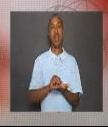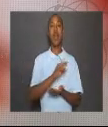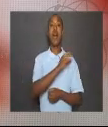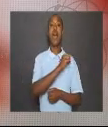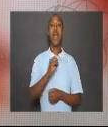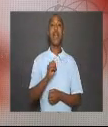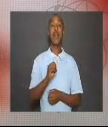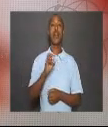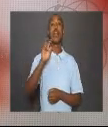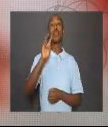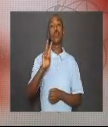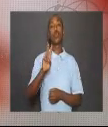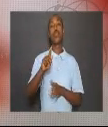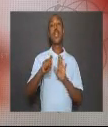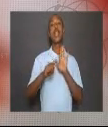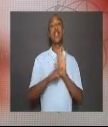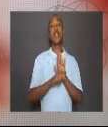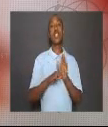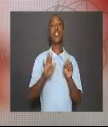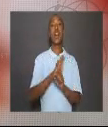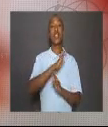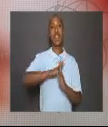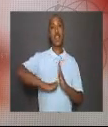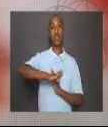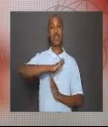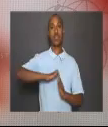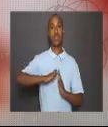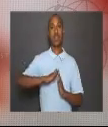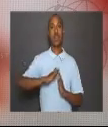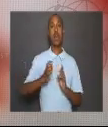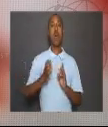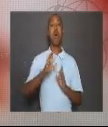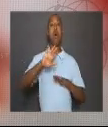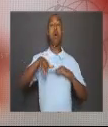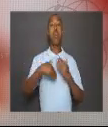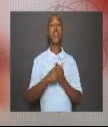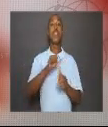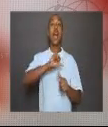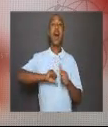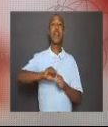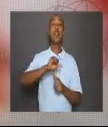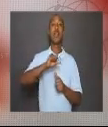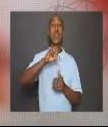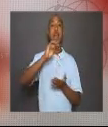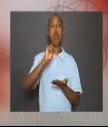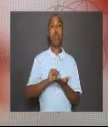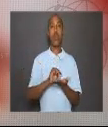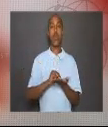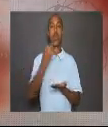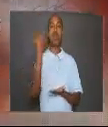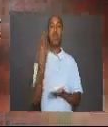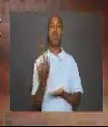and the two negatively charged electrons hold the atoms in molecular form.